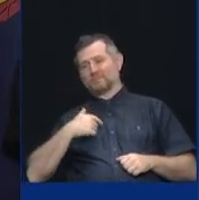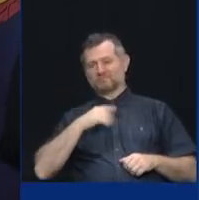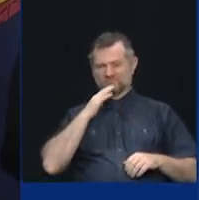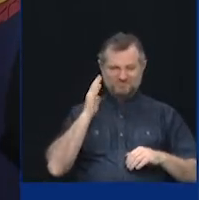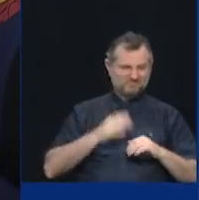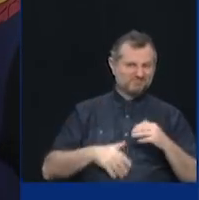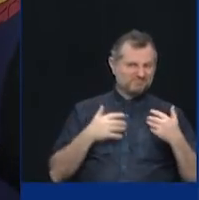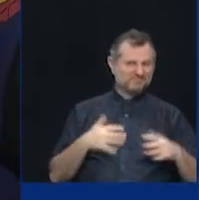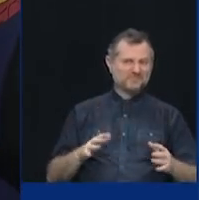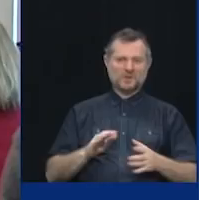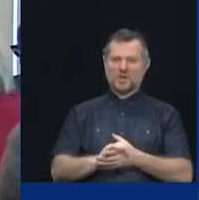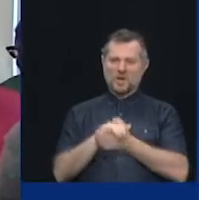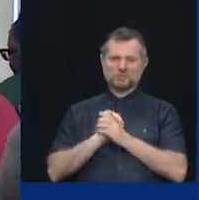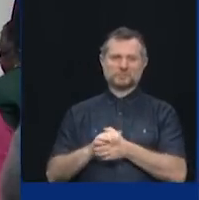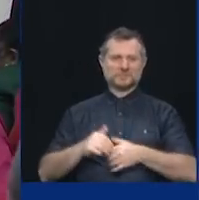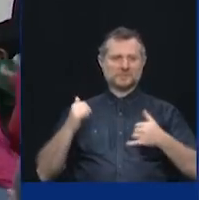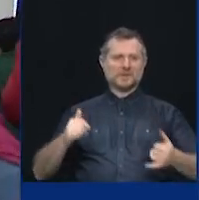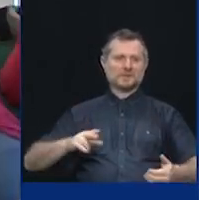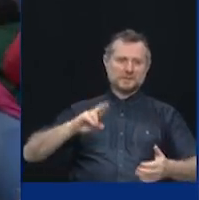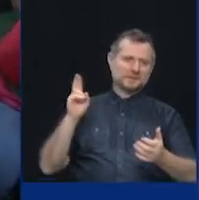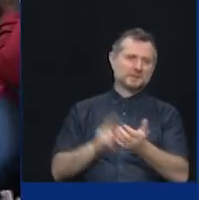bill.